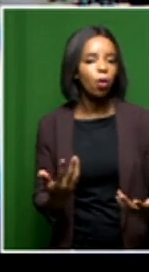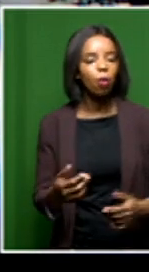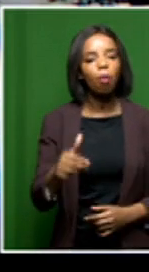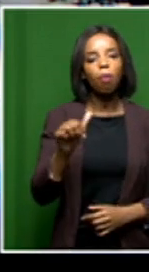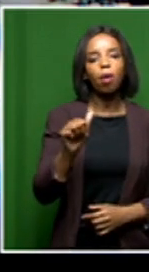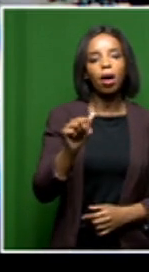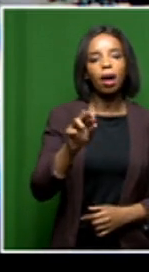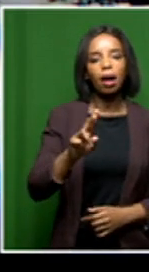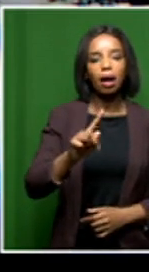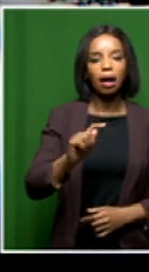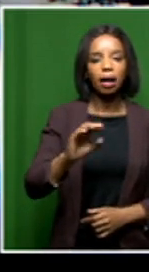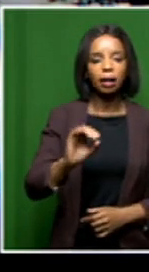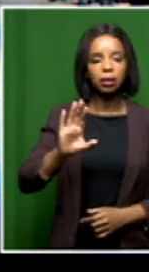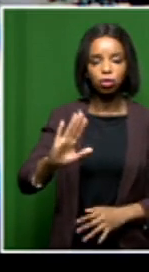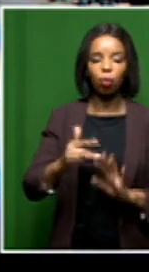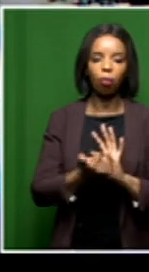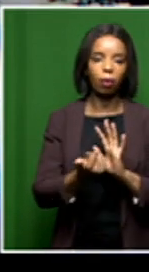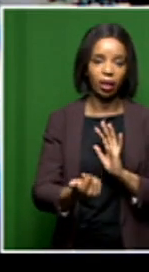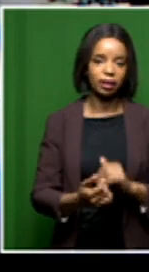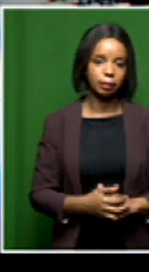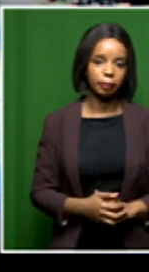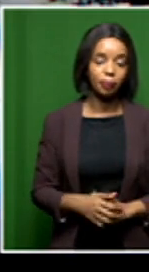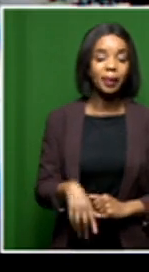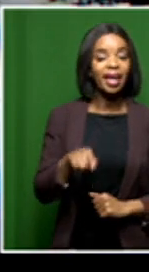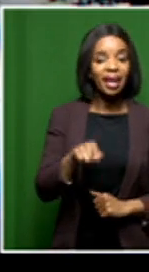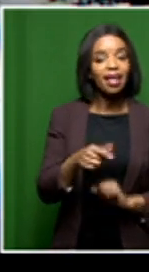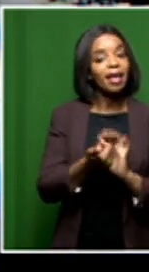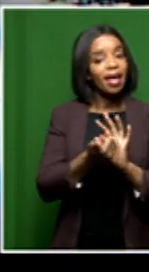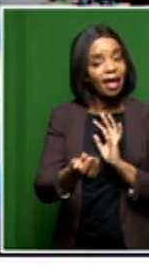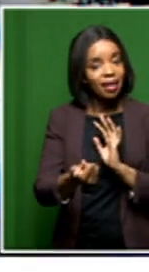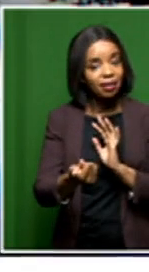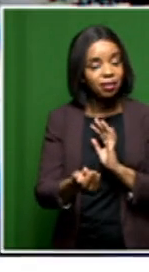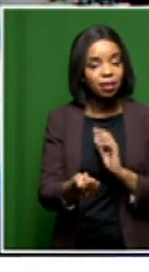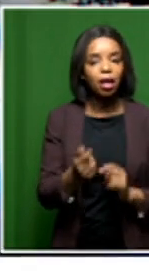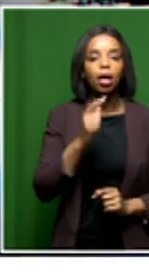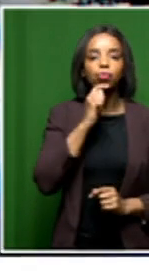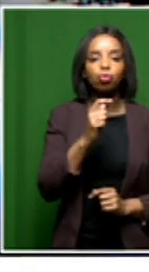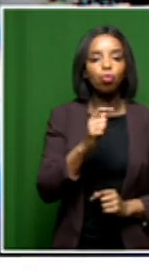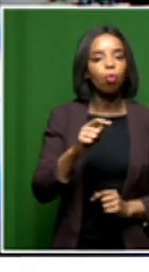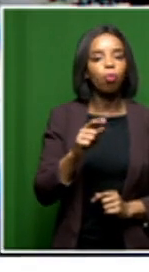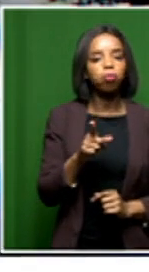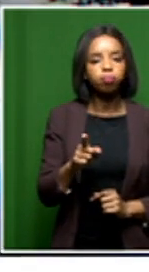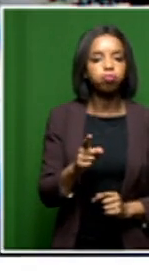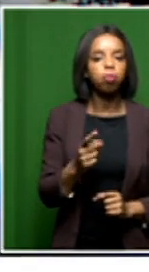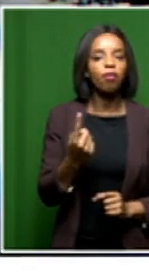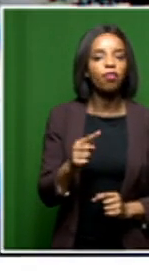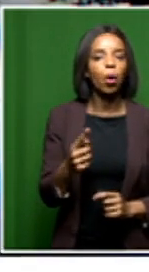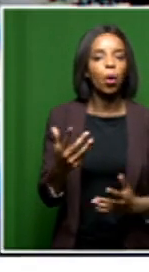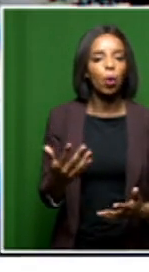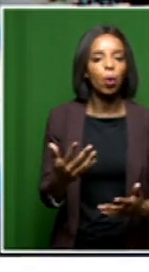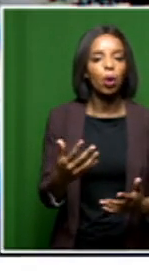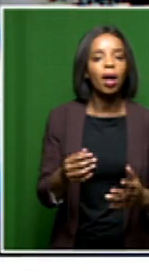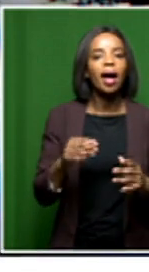the Road Traffic Offences Act. Now, the Act would have subsequently led to the enforcement of the